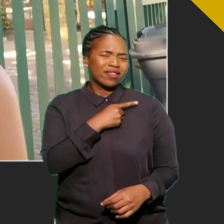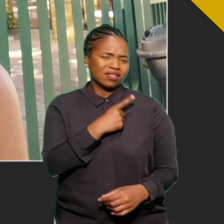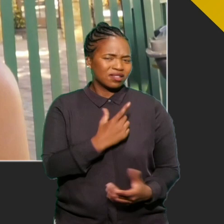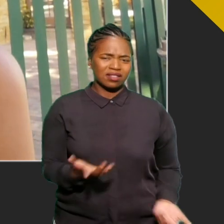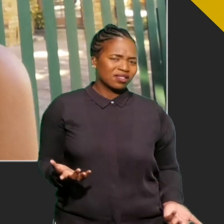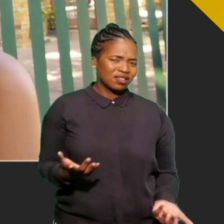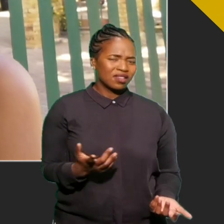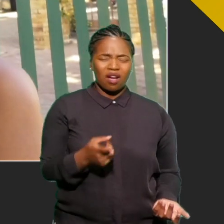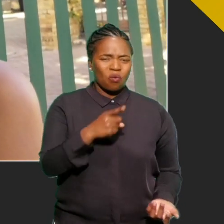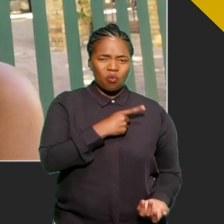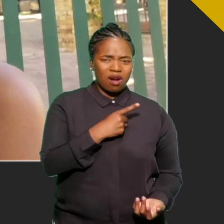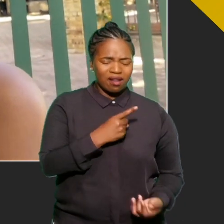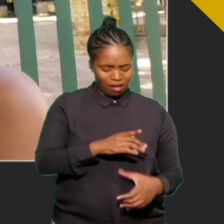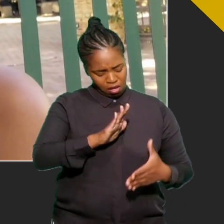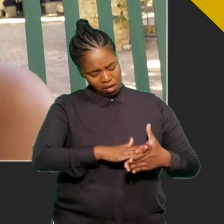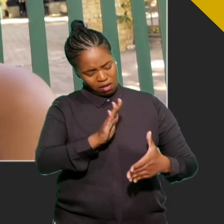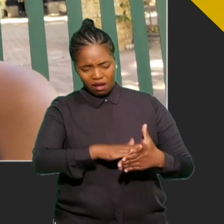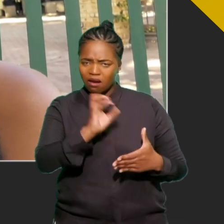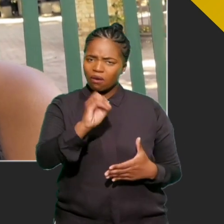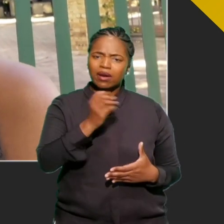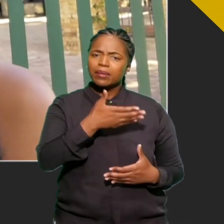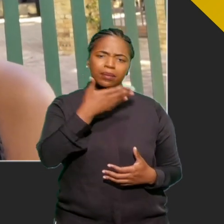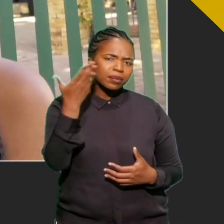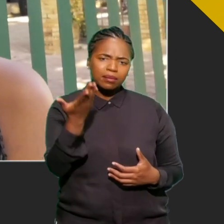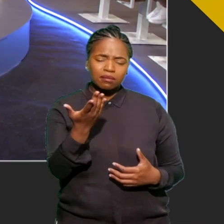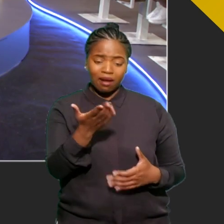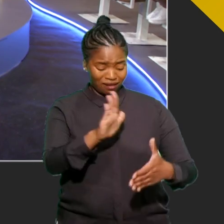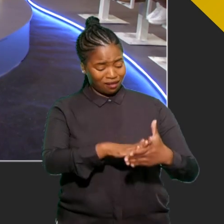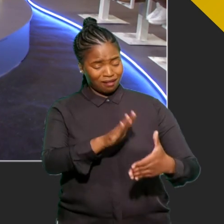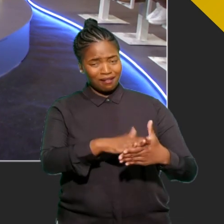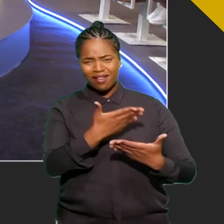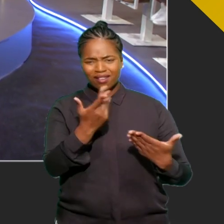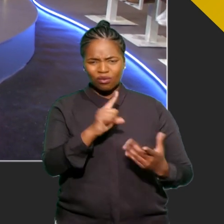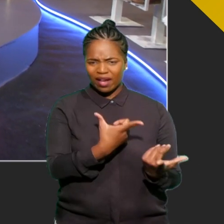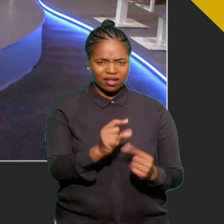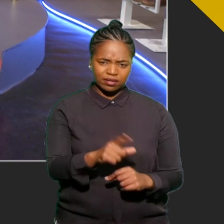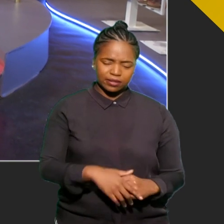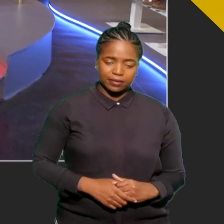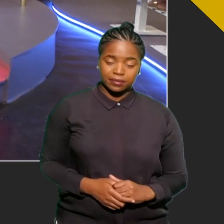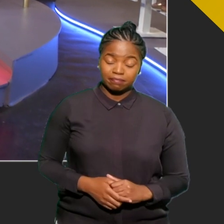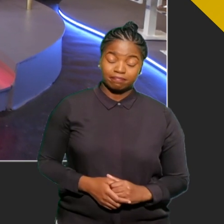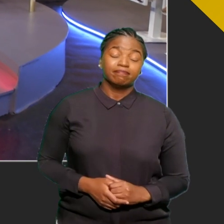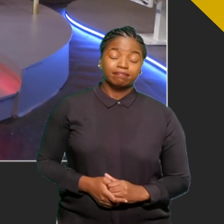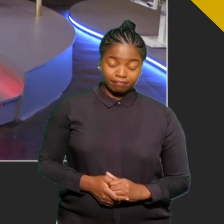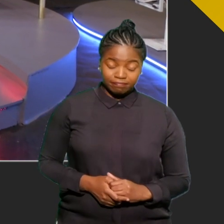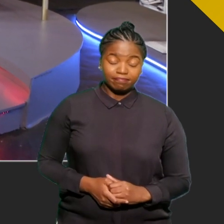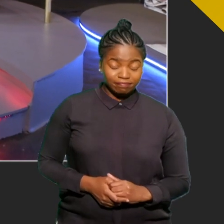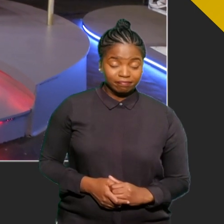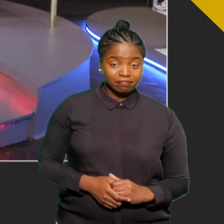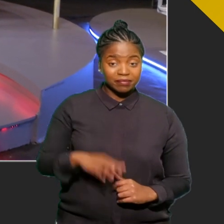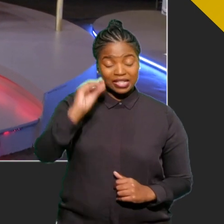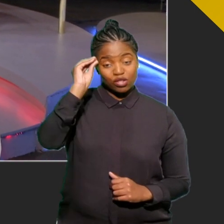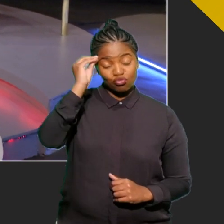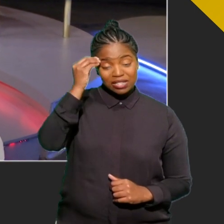what's your main reason? How na reason ya kuyira? So if you don't have any valid reason to do it, then don't do it. Sure, it's very interesting.